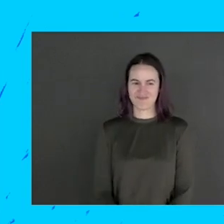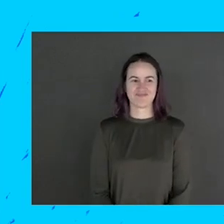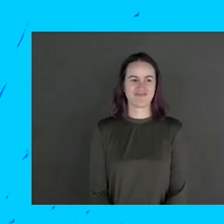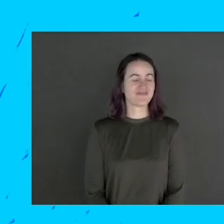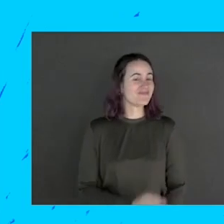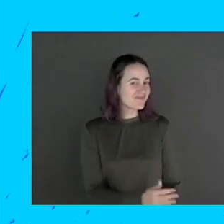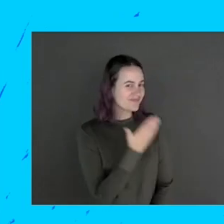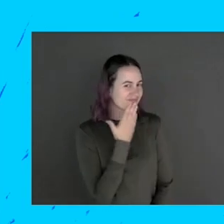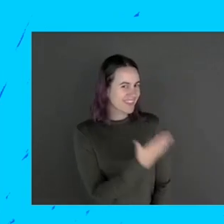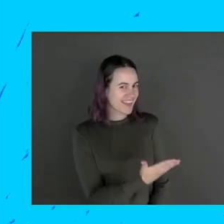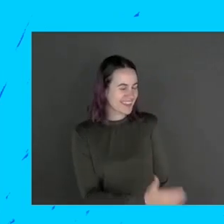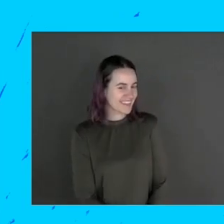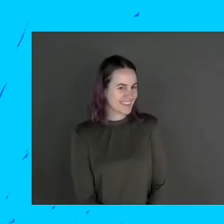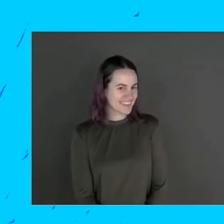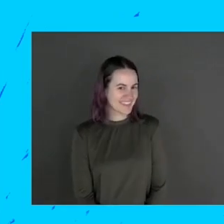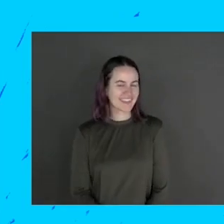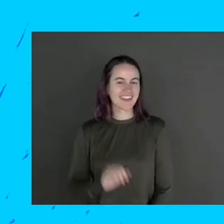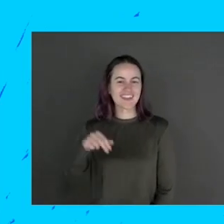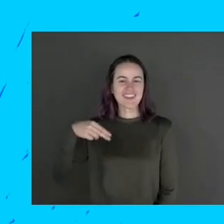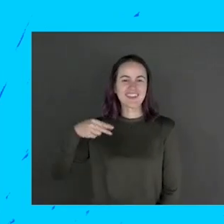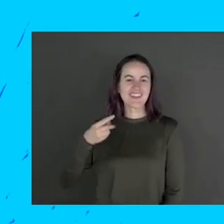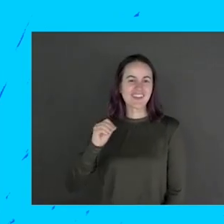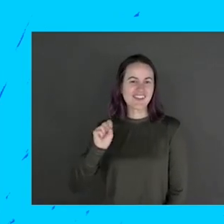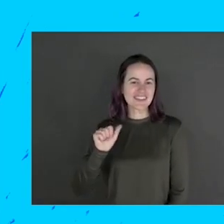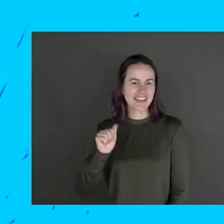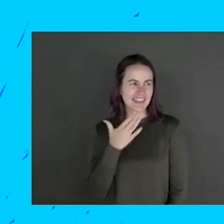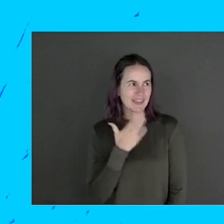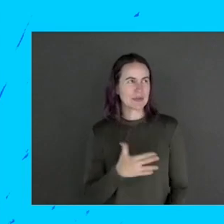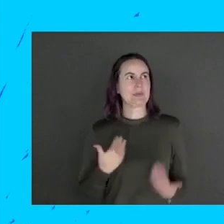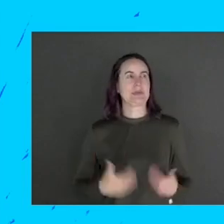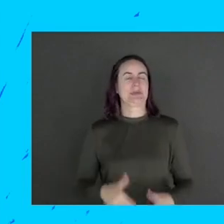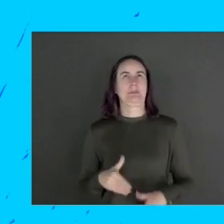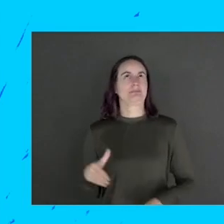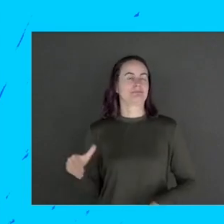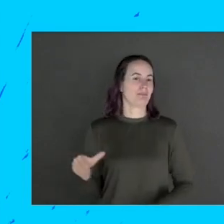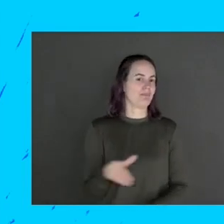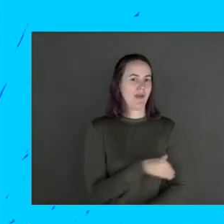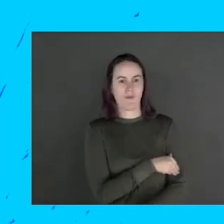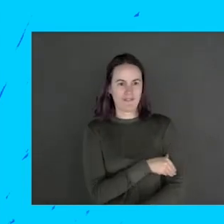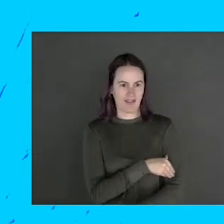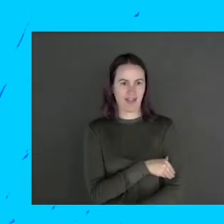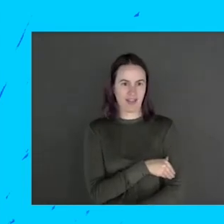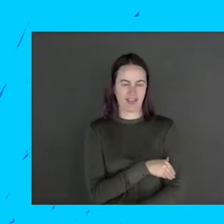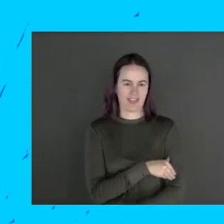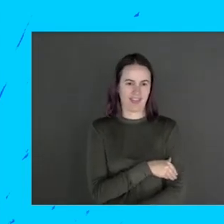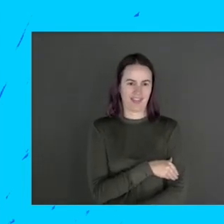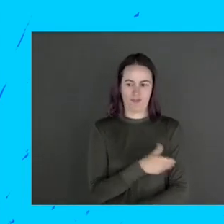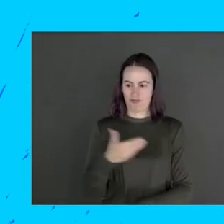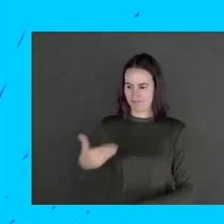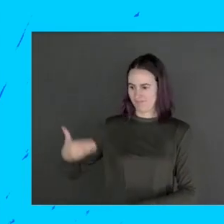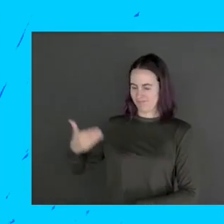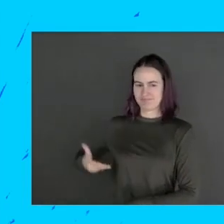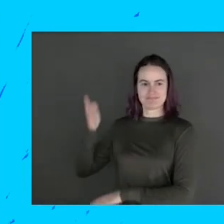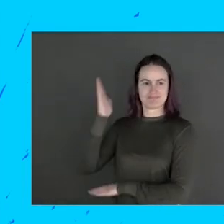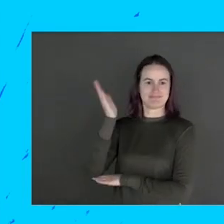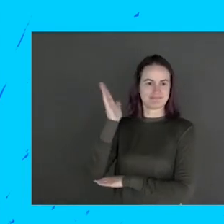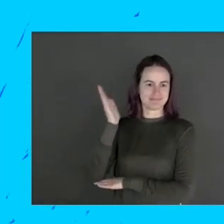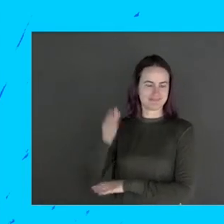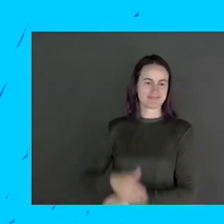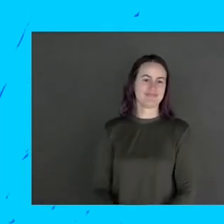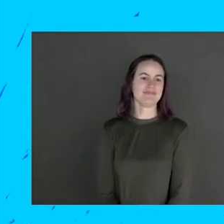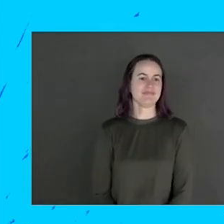Thank you so much, Ngosa. That was a very, very powerful session from the half of our of the panelists that we have. Thank you so much to